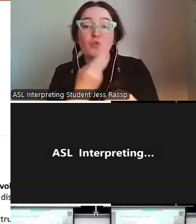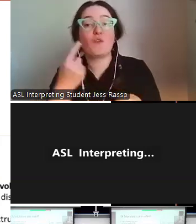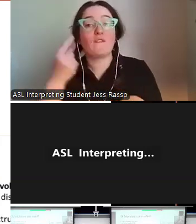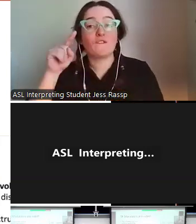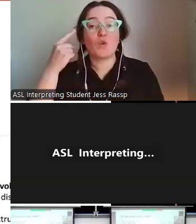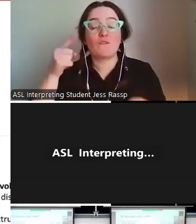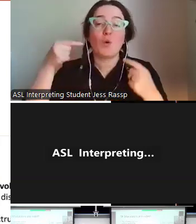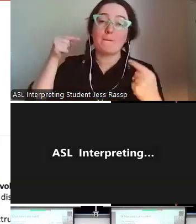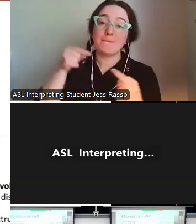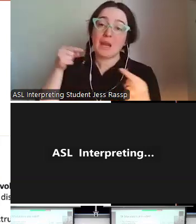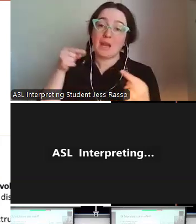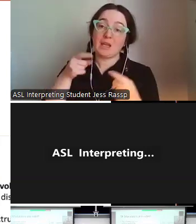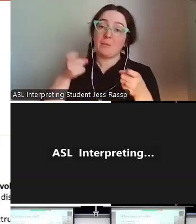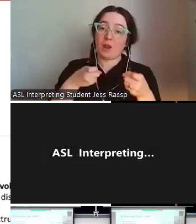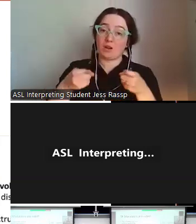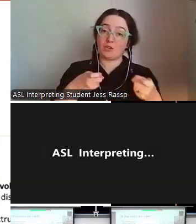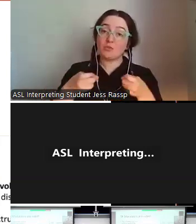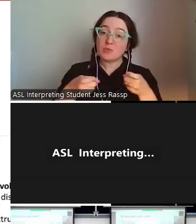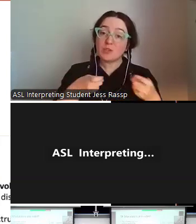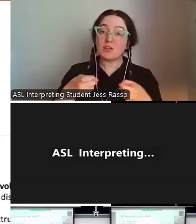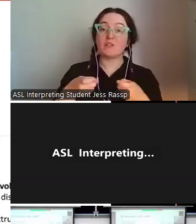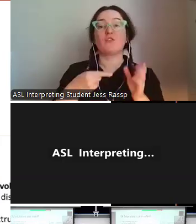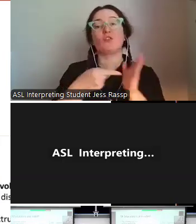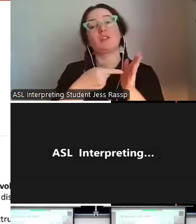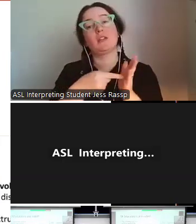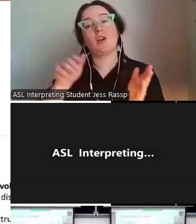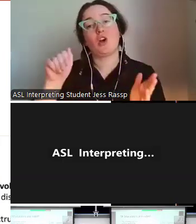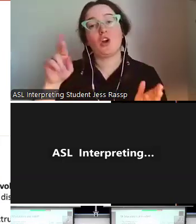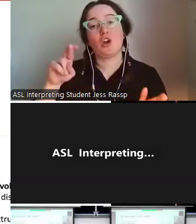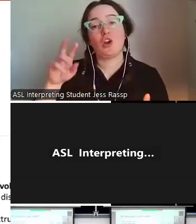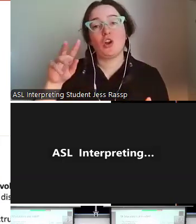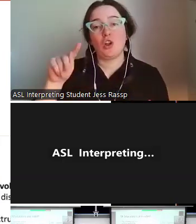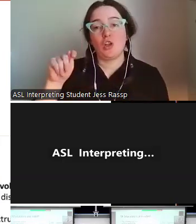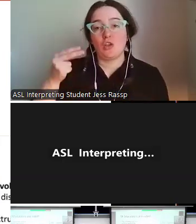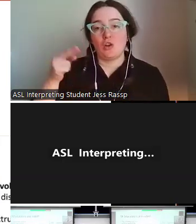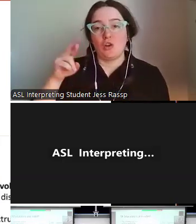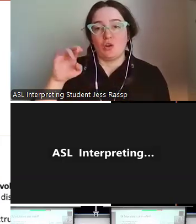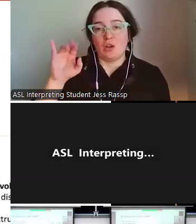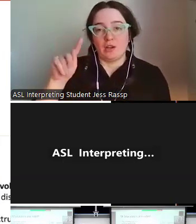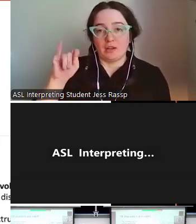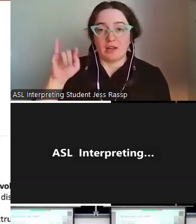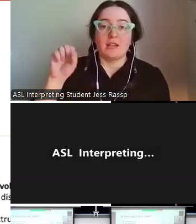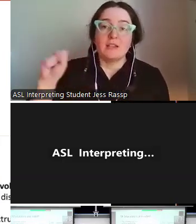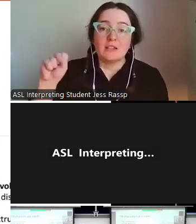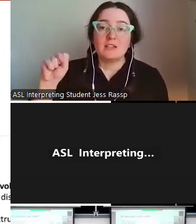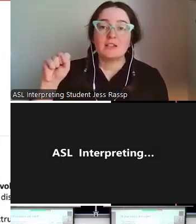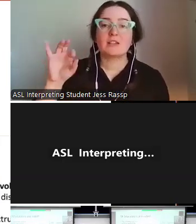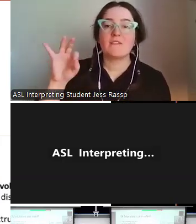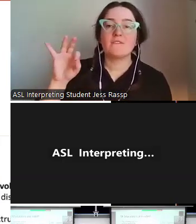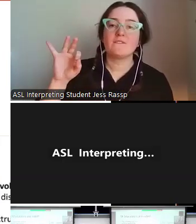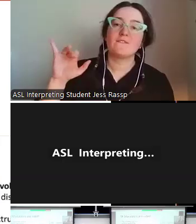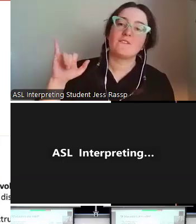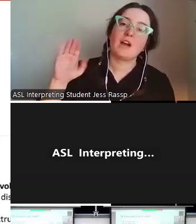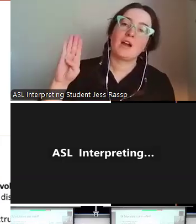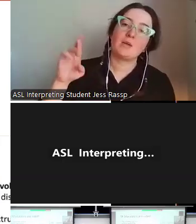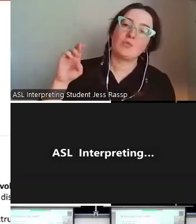or even arthritis. They'll use it localized because the histamine, it just kind of like trips your immune